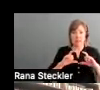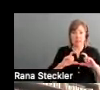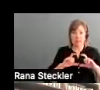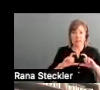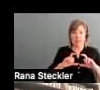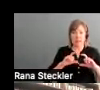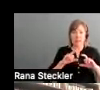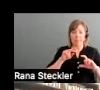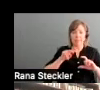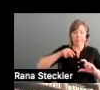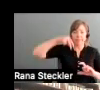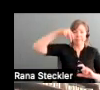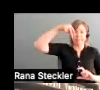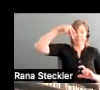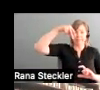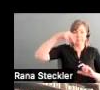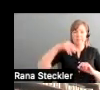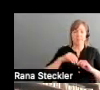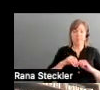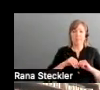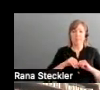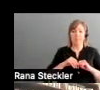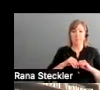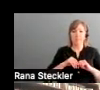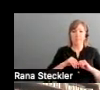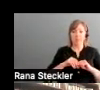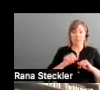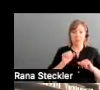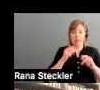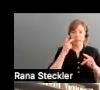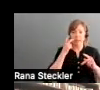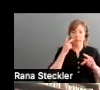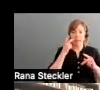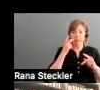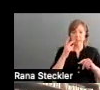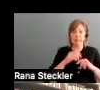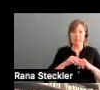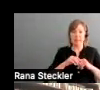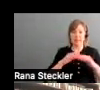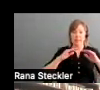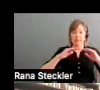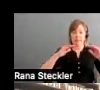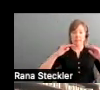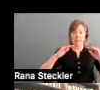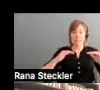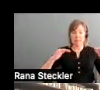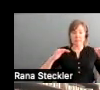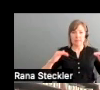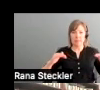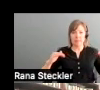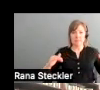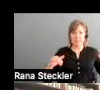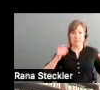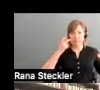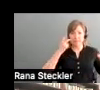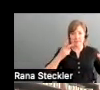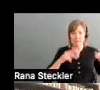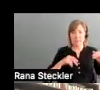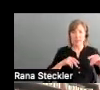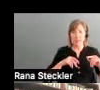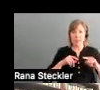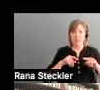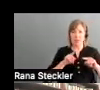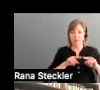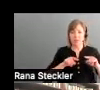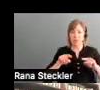bird's eye view. And so you can see the tiered footprint here. And then if you go